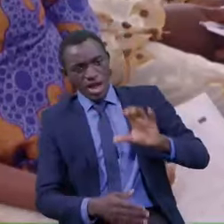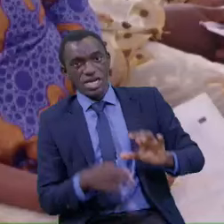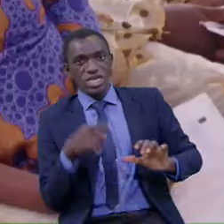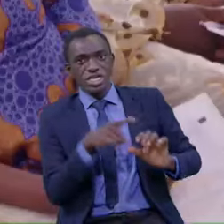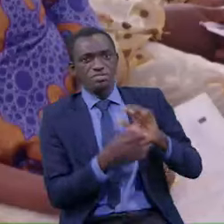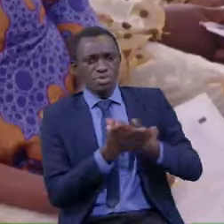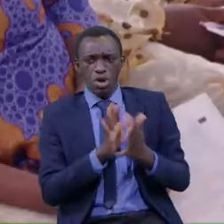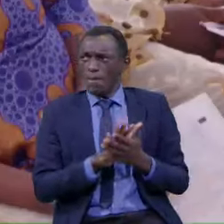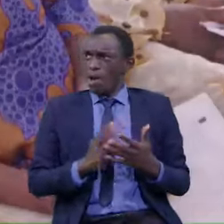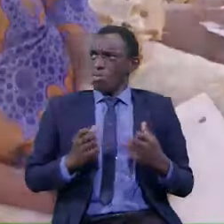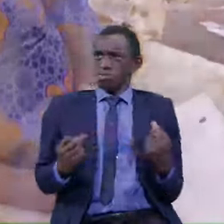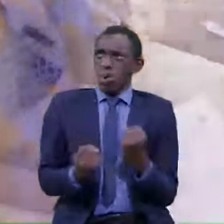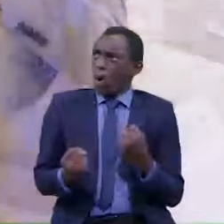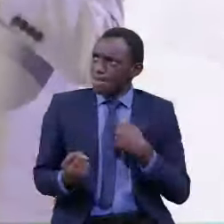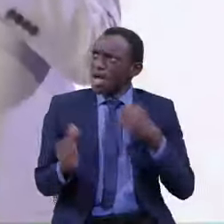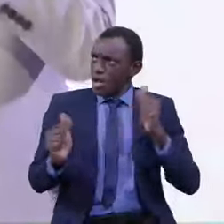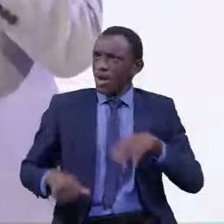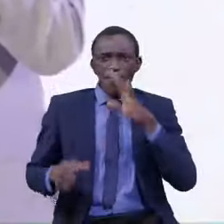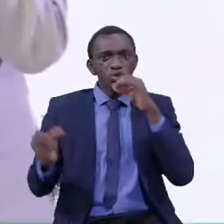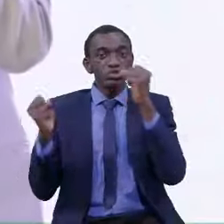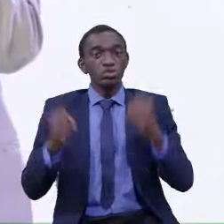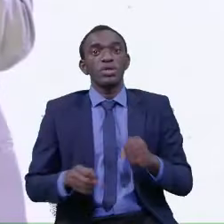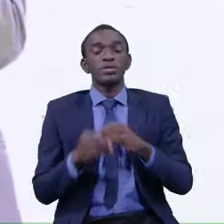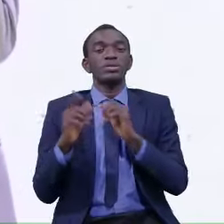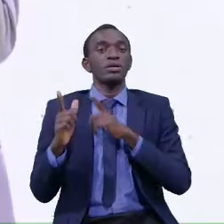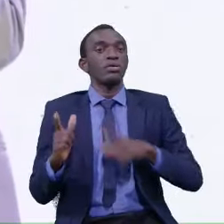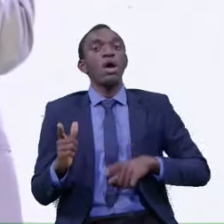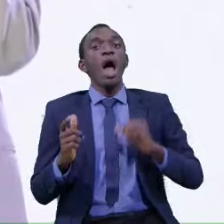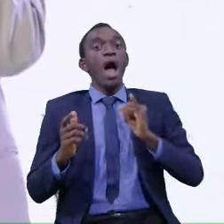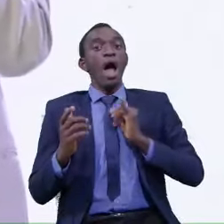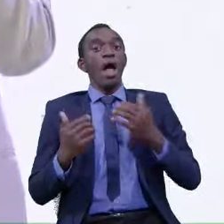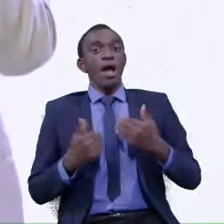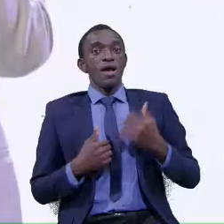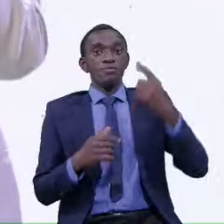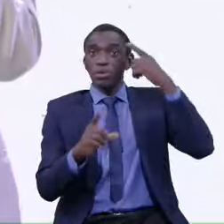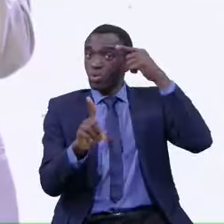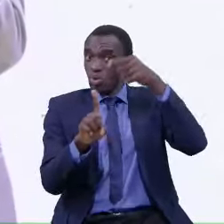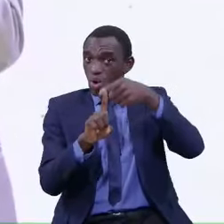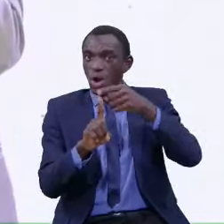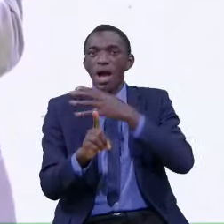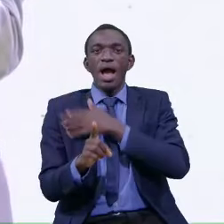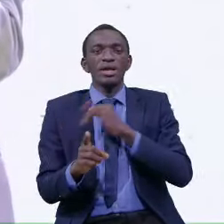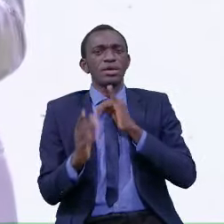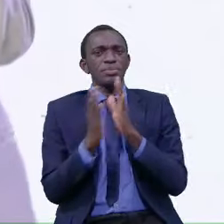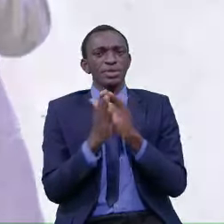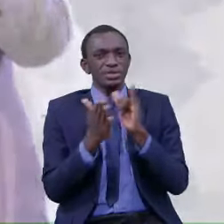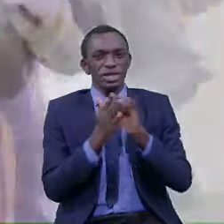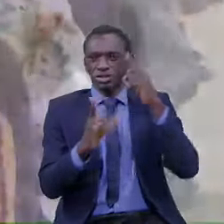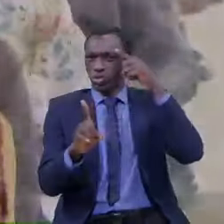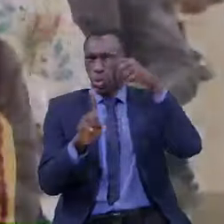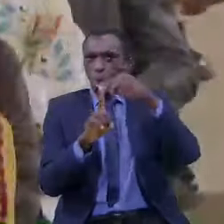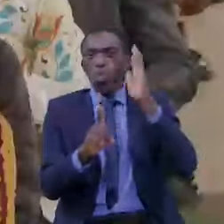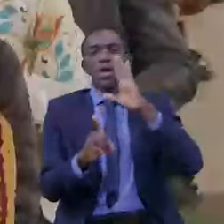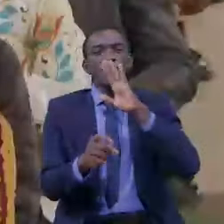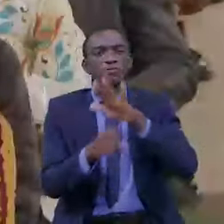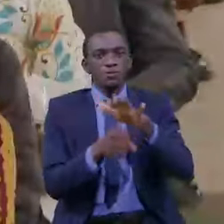the Lord. I have a goal, and I pray that goal will be fulfilled in your life.